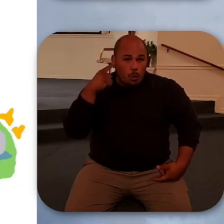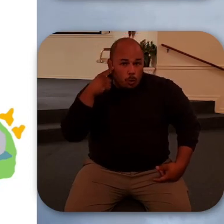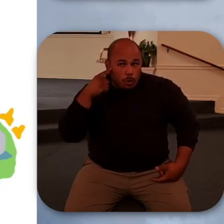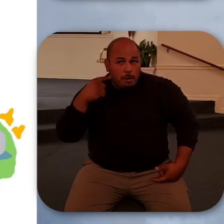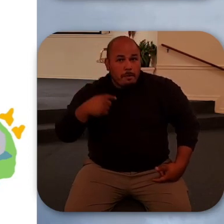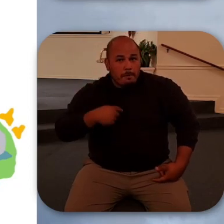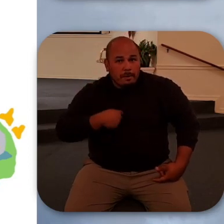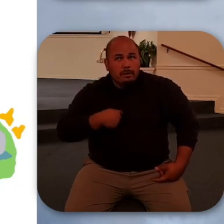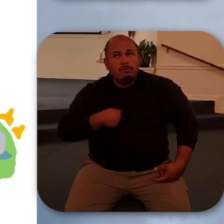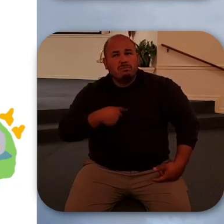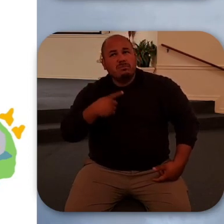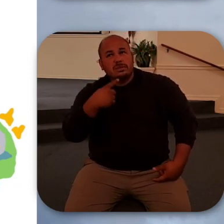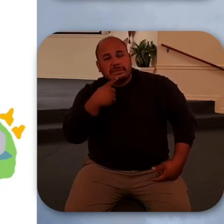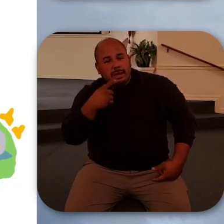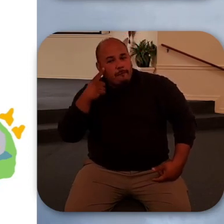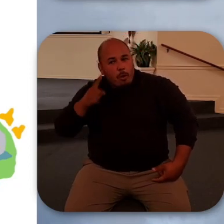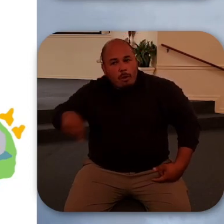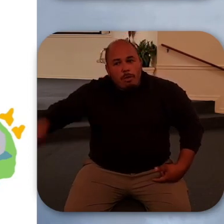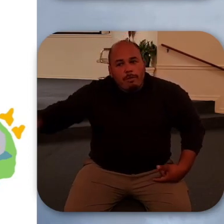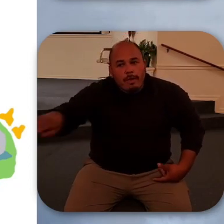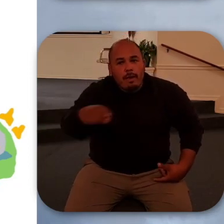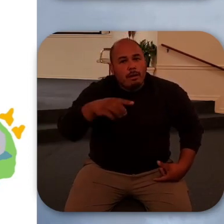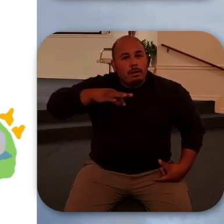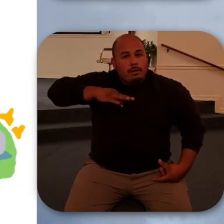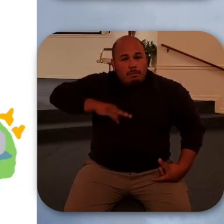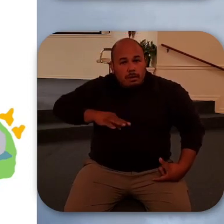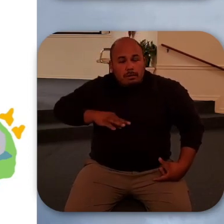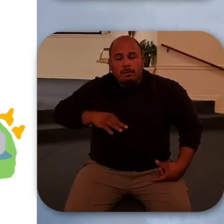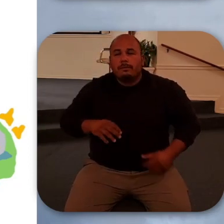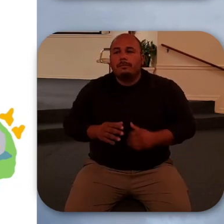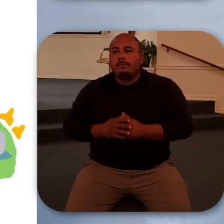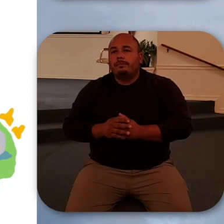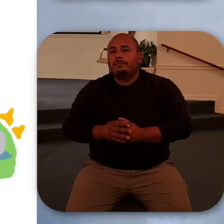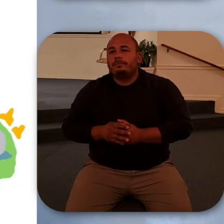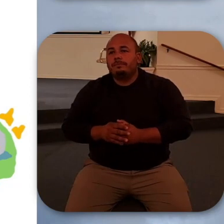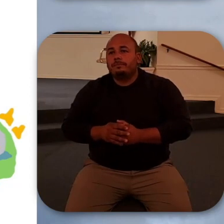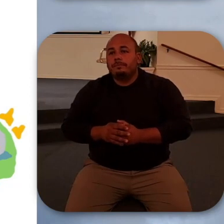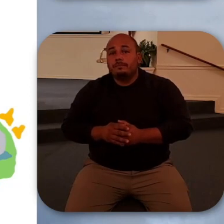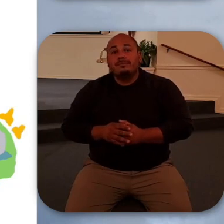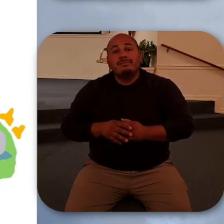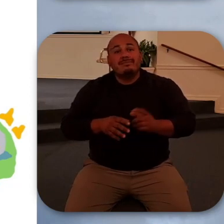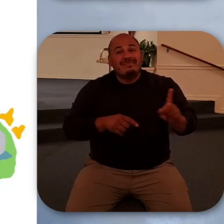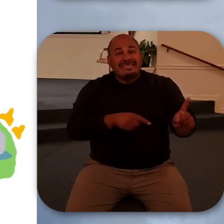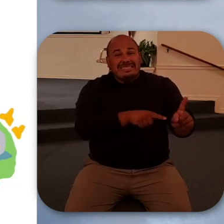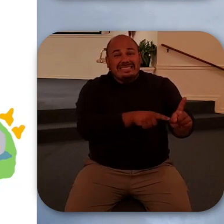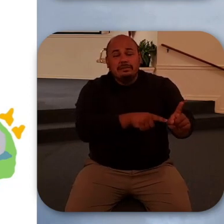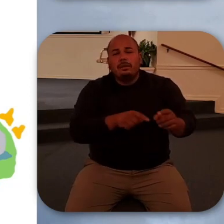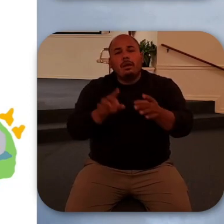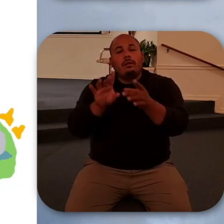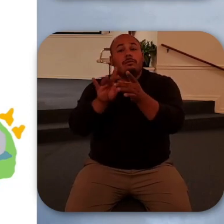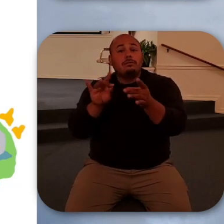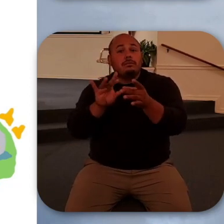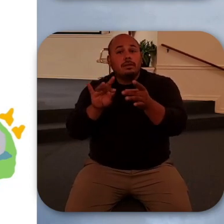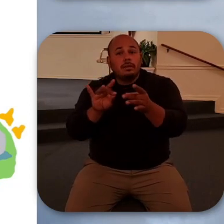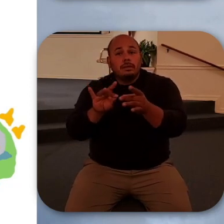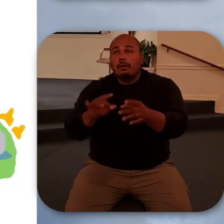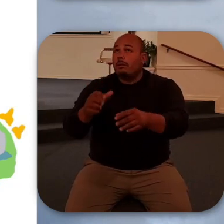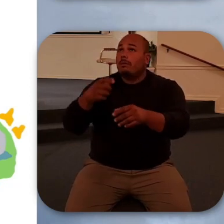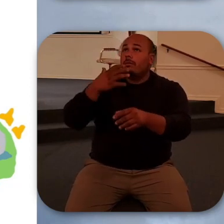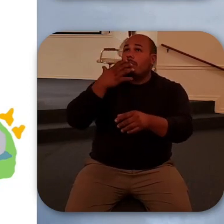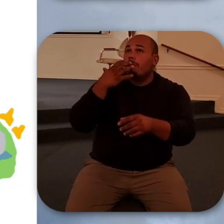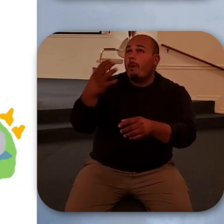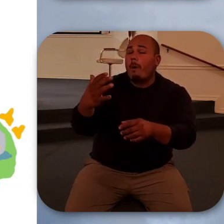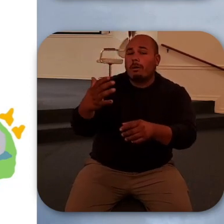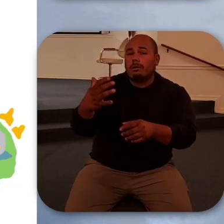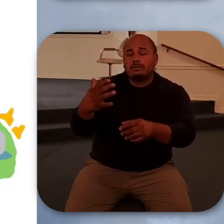standing here, that they may believe that you sent me. When he had said this, Jesus called in a loud